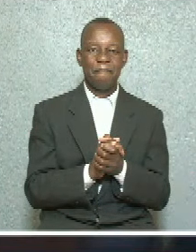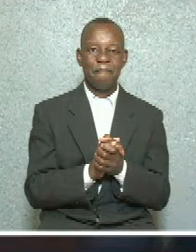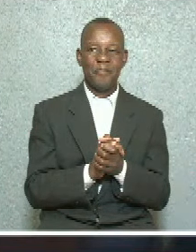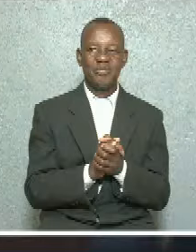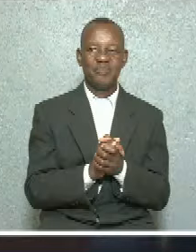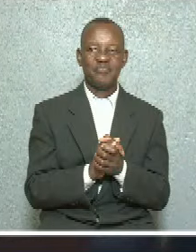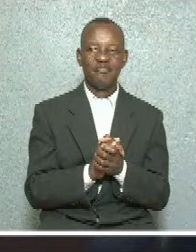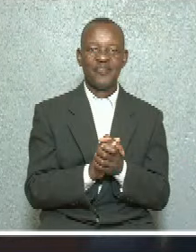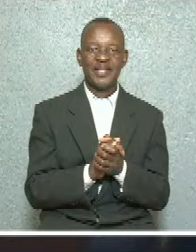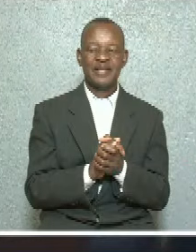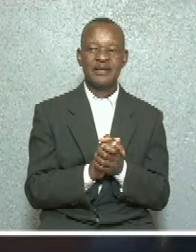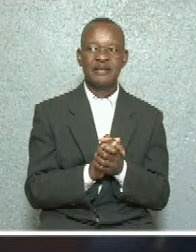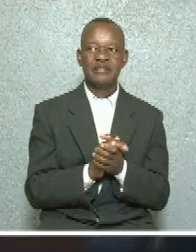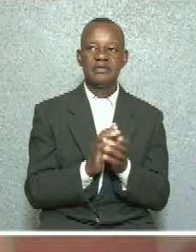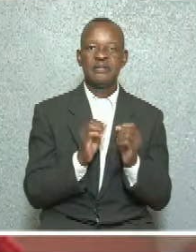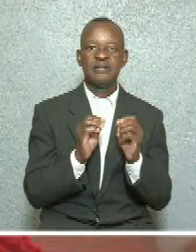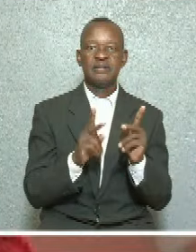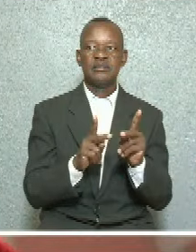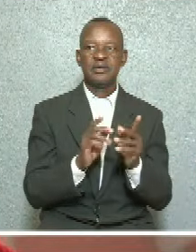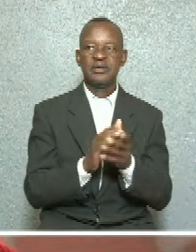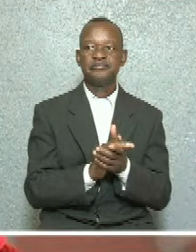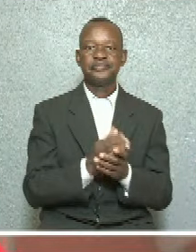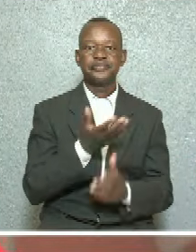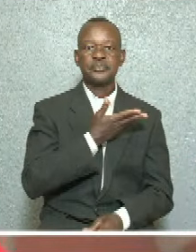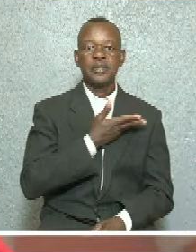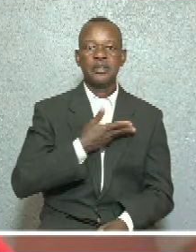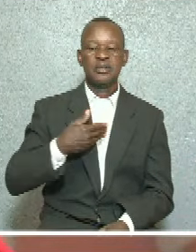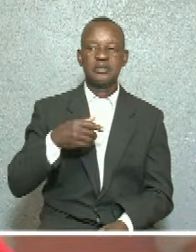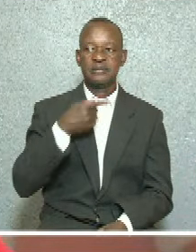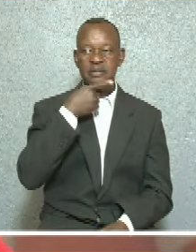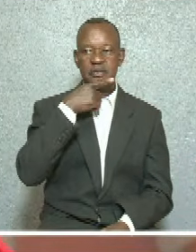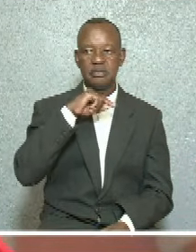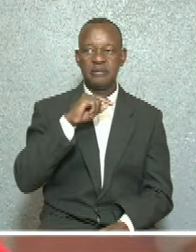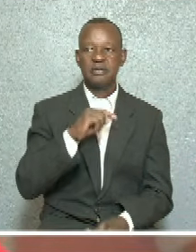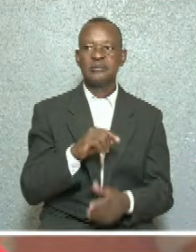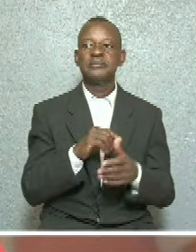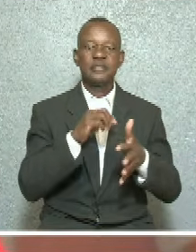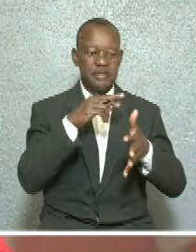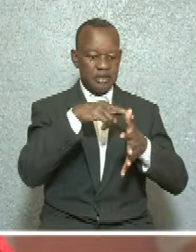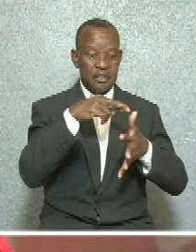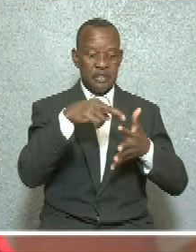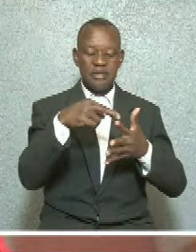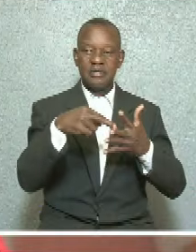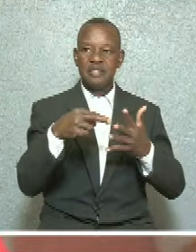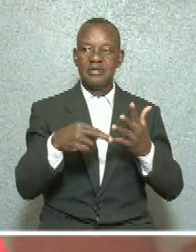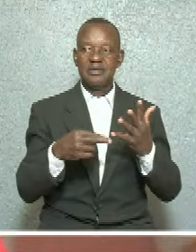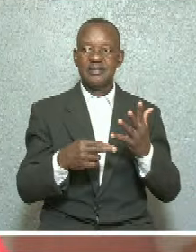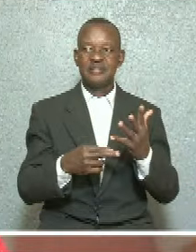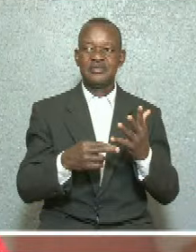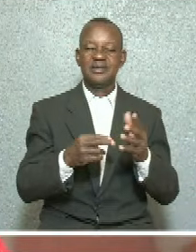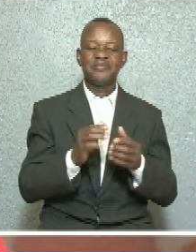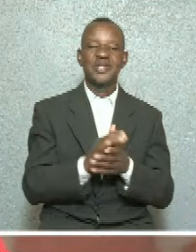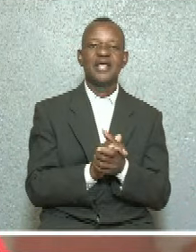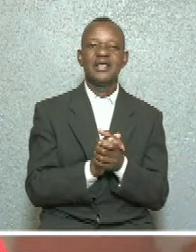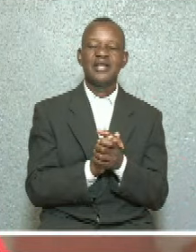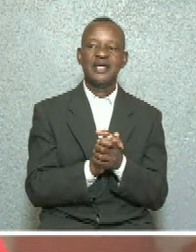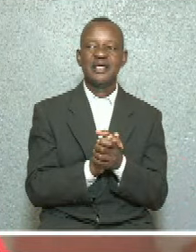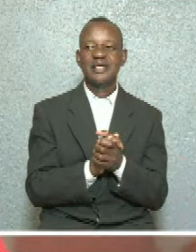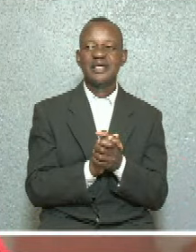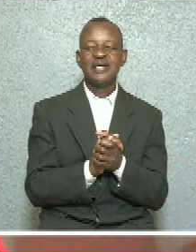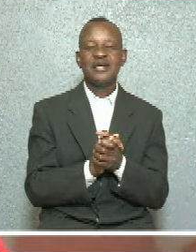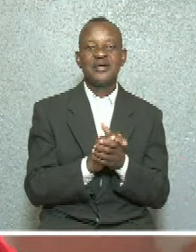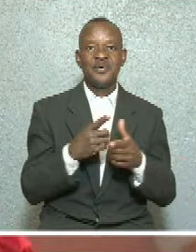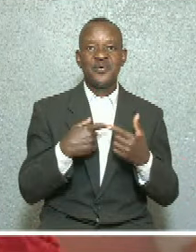So, ladies and gentlemen, the reason we particularly wanted a very young person in leadership is